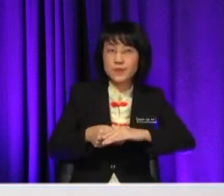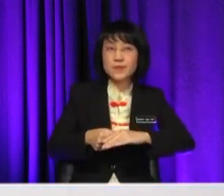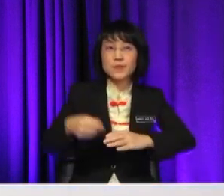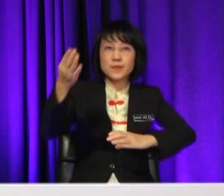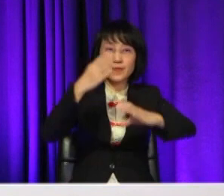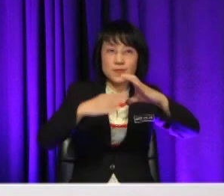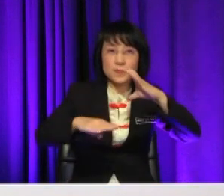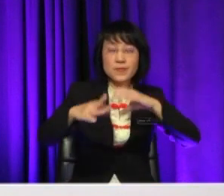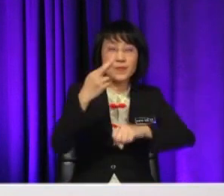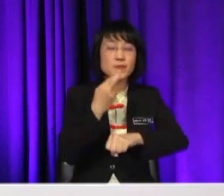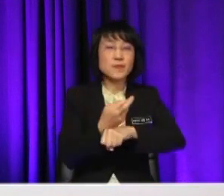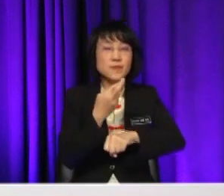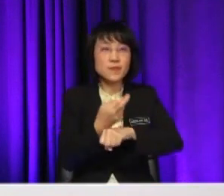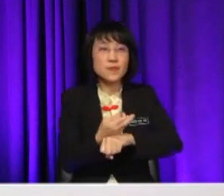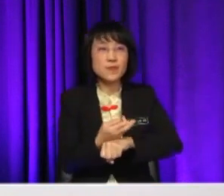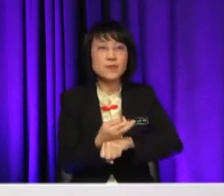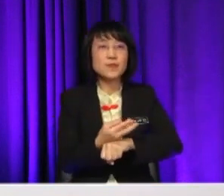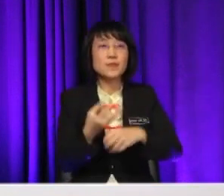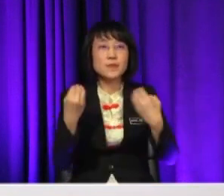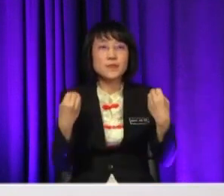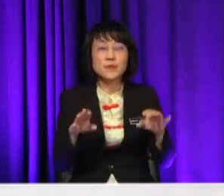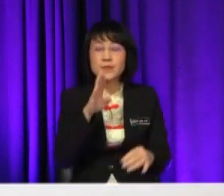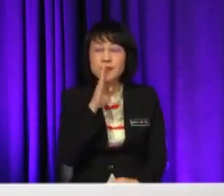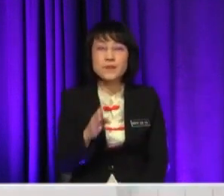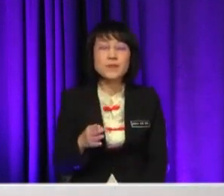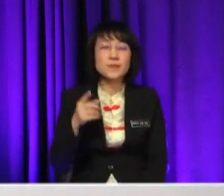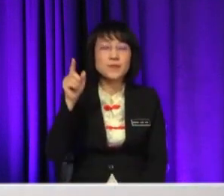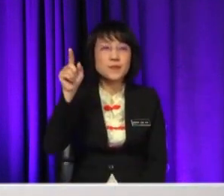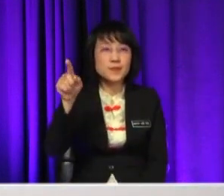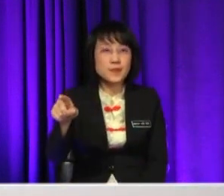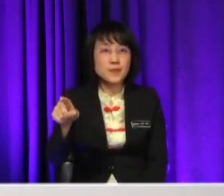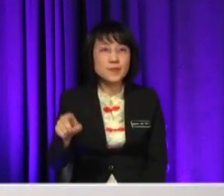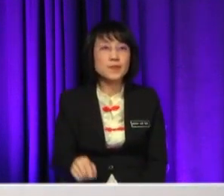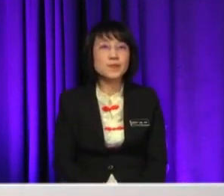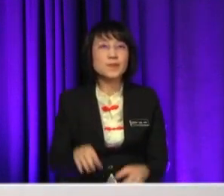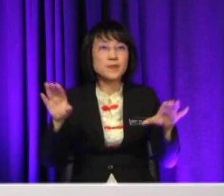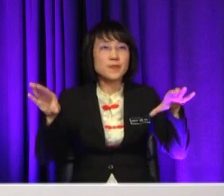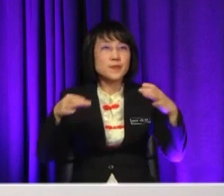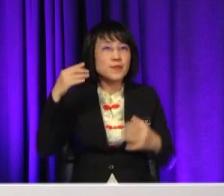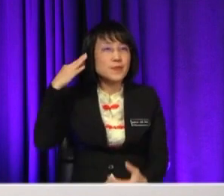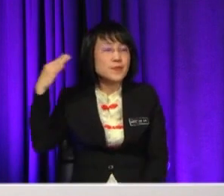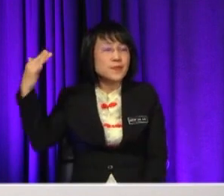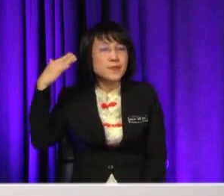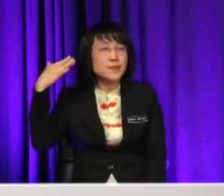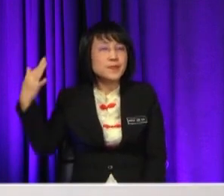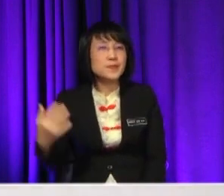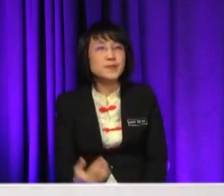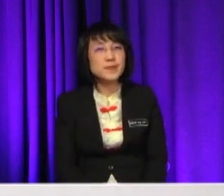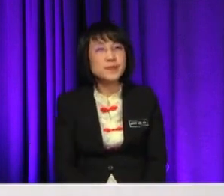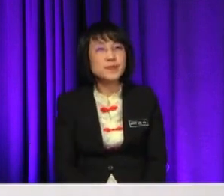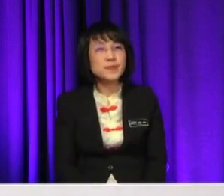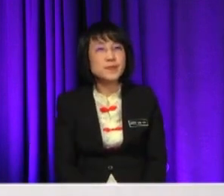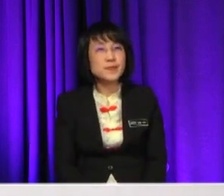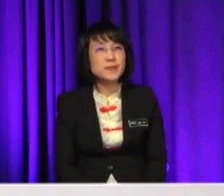that he's been there and made a great rout over the roof. He makes a pause. He may work